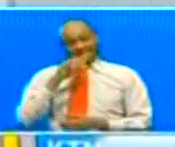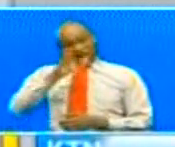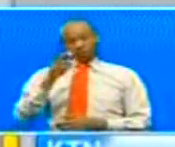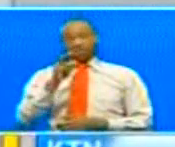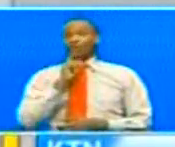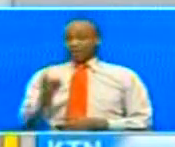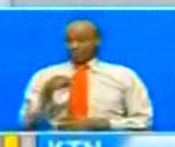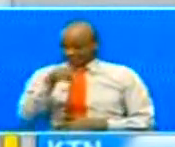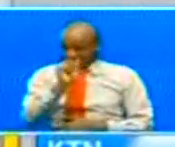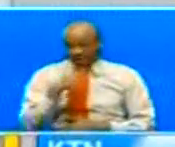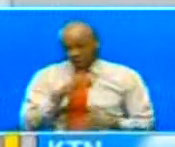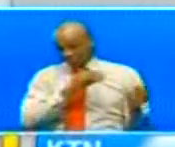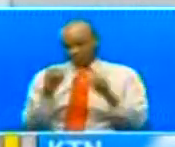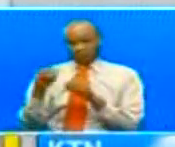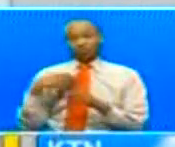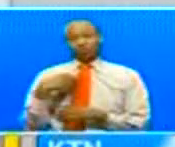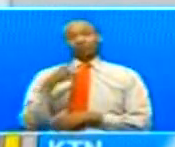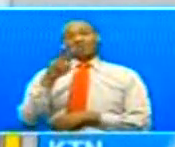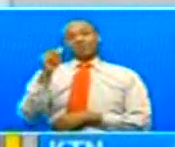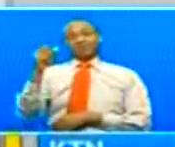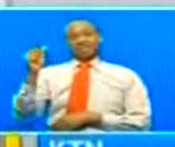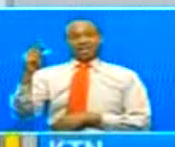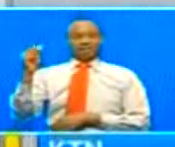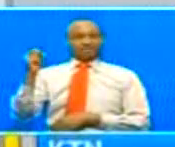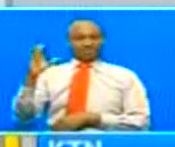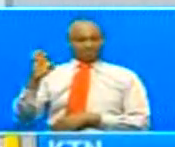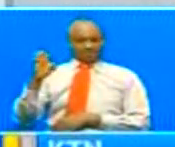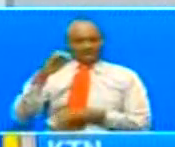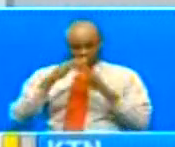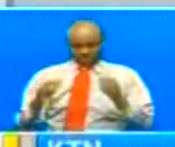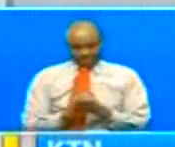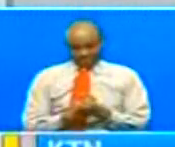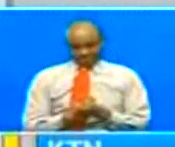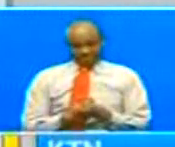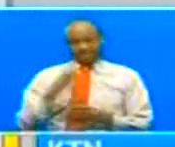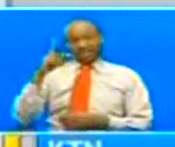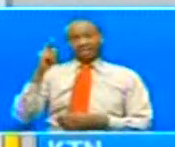Emmanuel Karisa has been moved to Vigilance House. Rita Tinina, KTN.